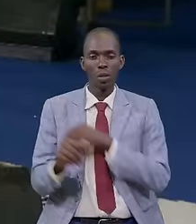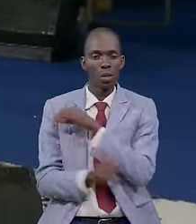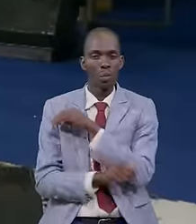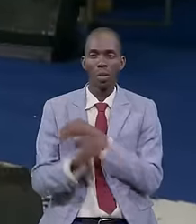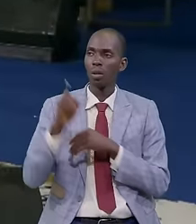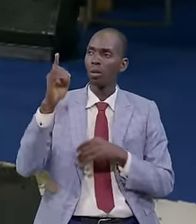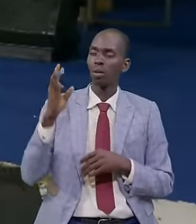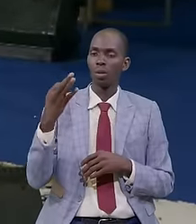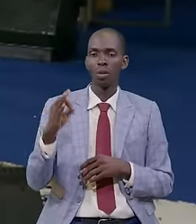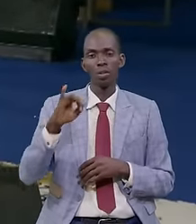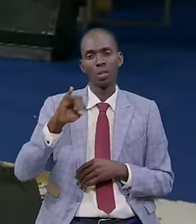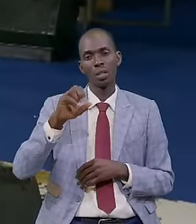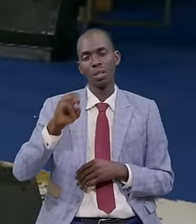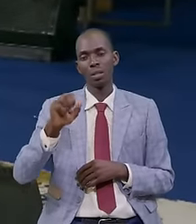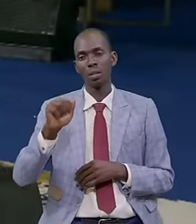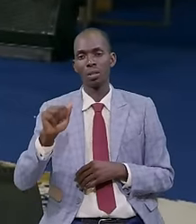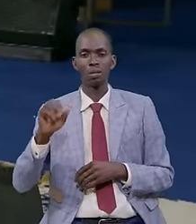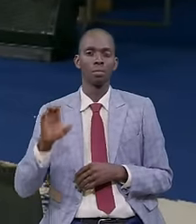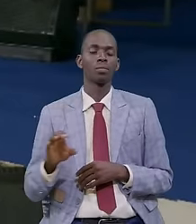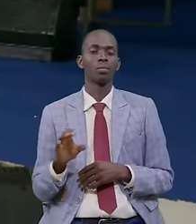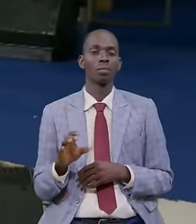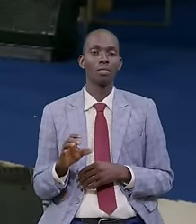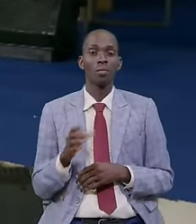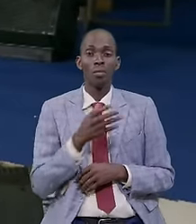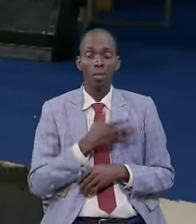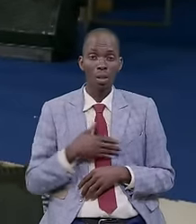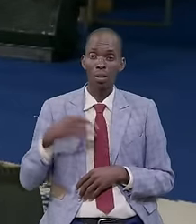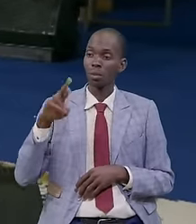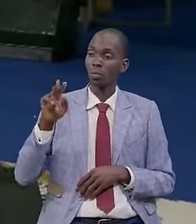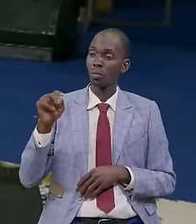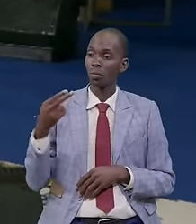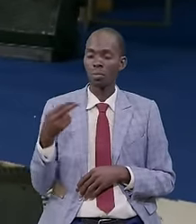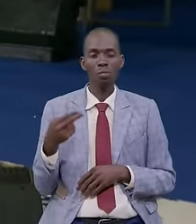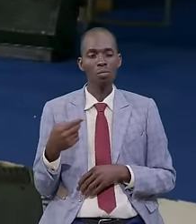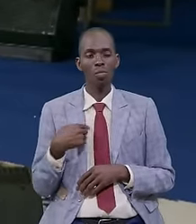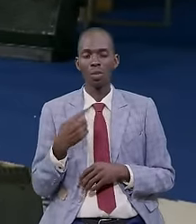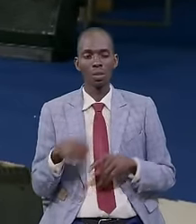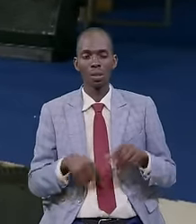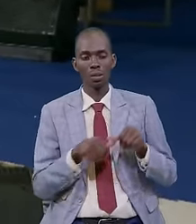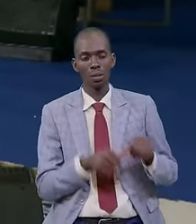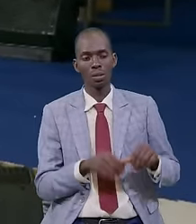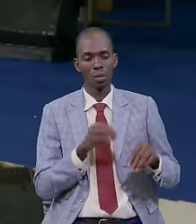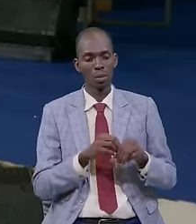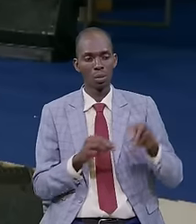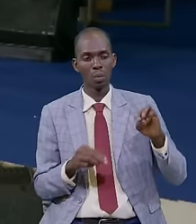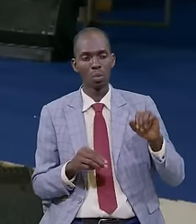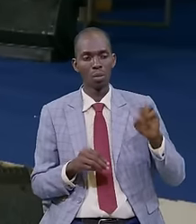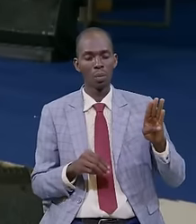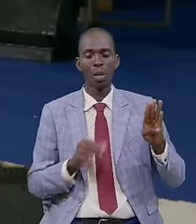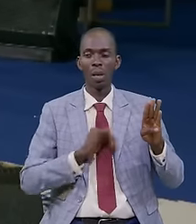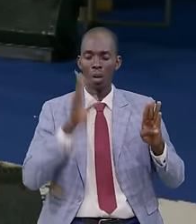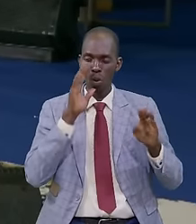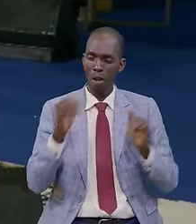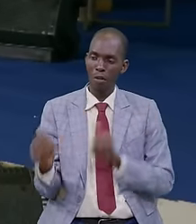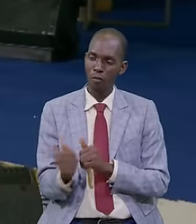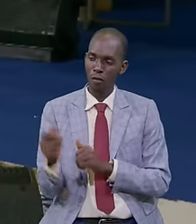I'll be a stranger there. No problem. I will go there. And when she eventually went with